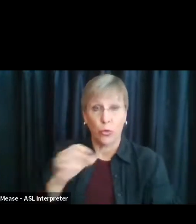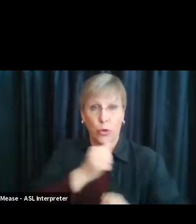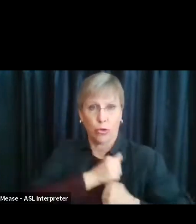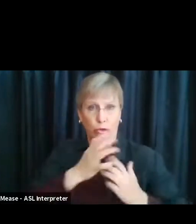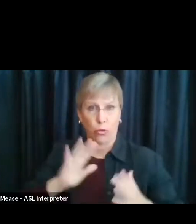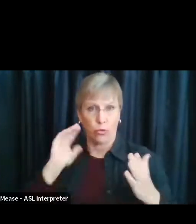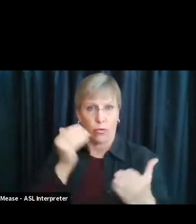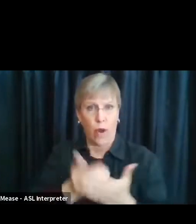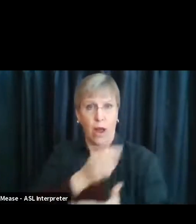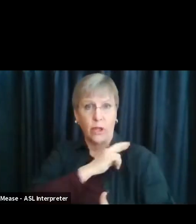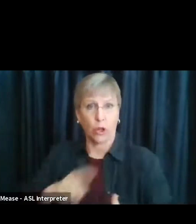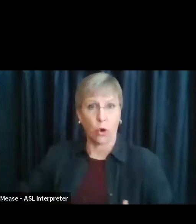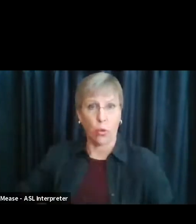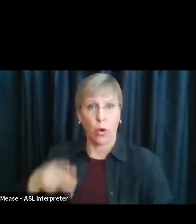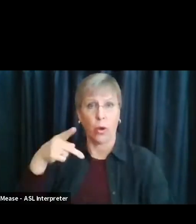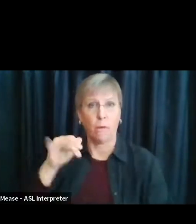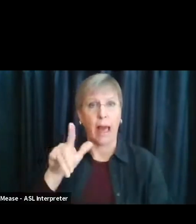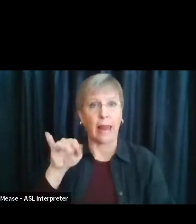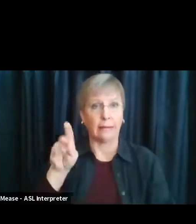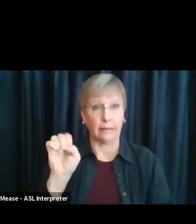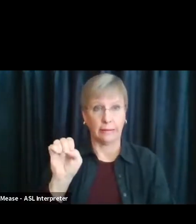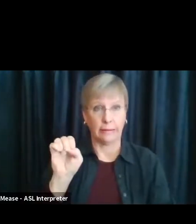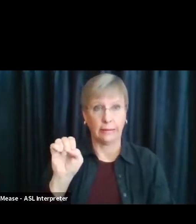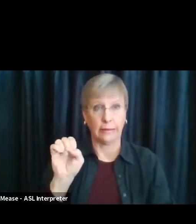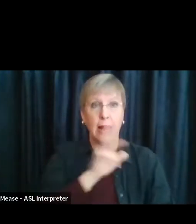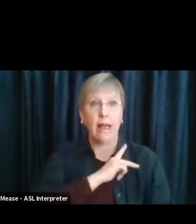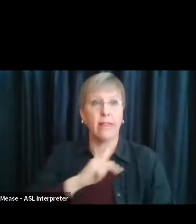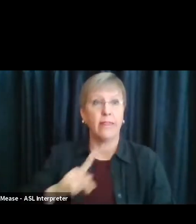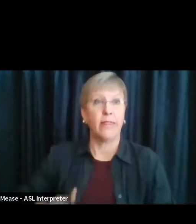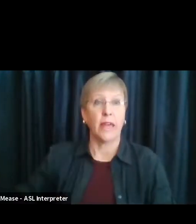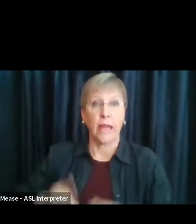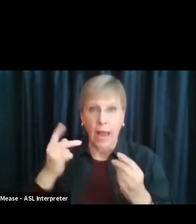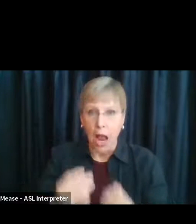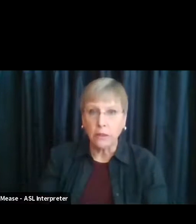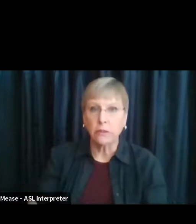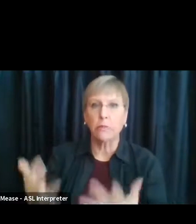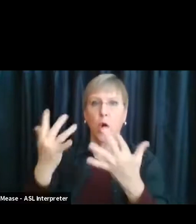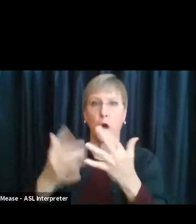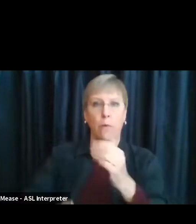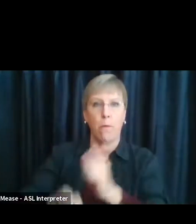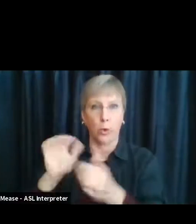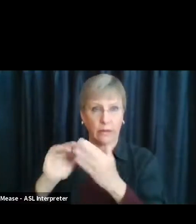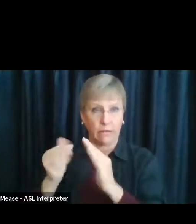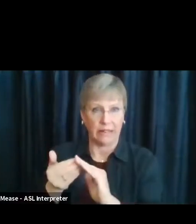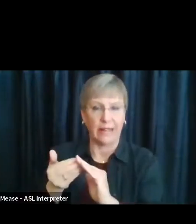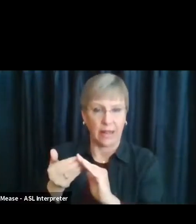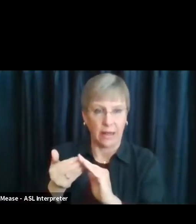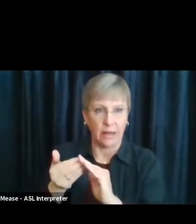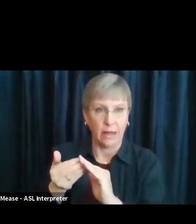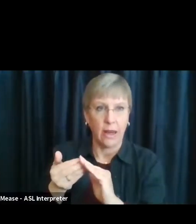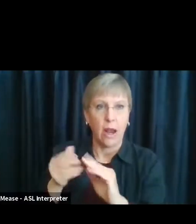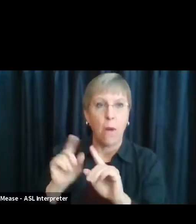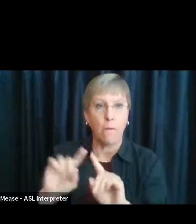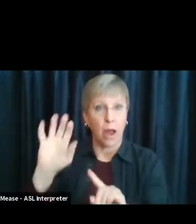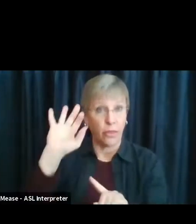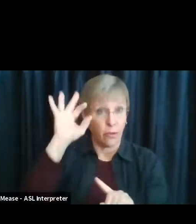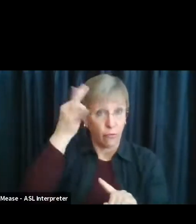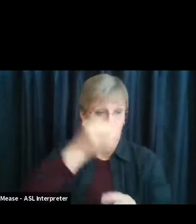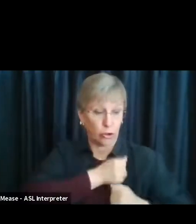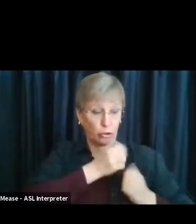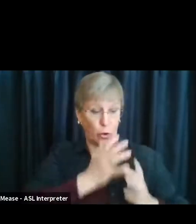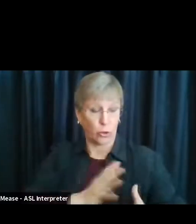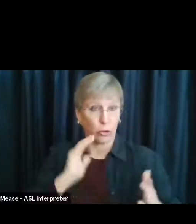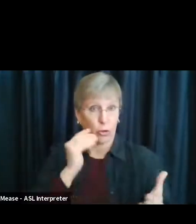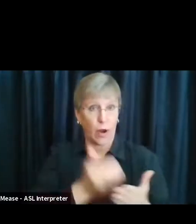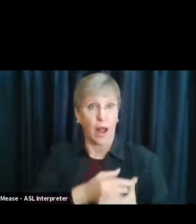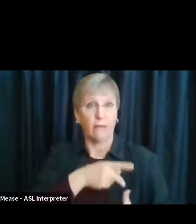royal palace, and the king has burnt most of the city, but the French troops arrive in the